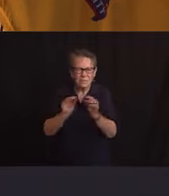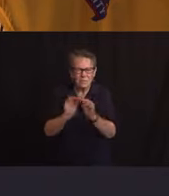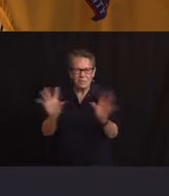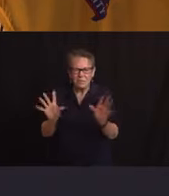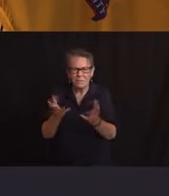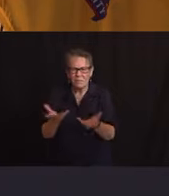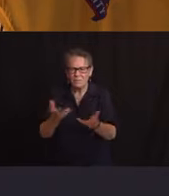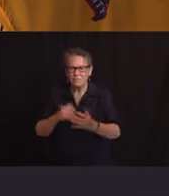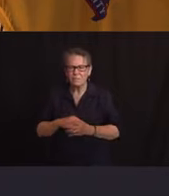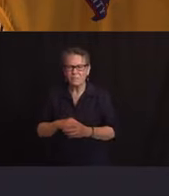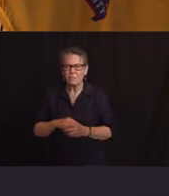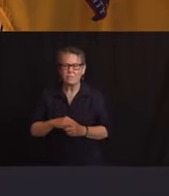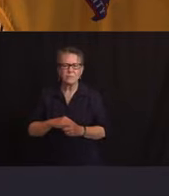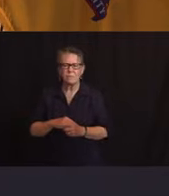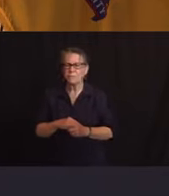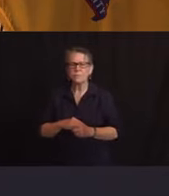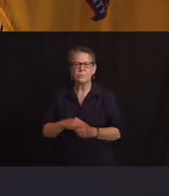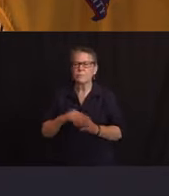asks. And